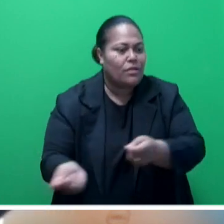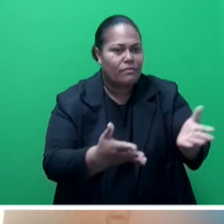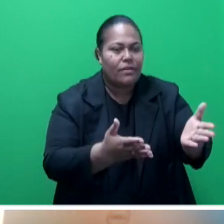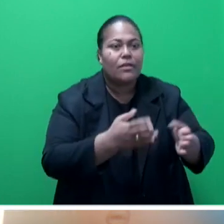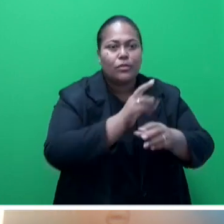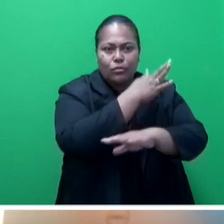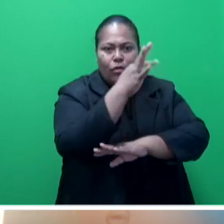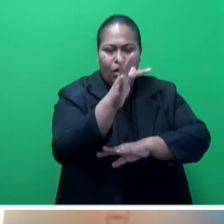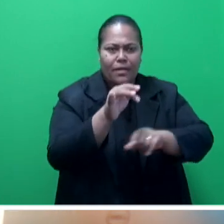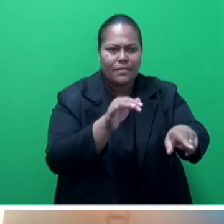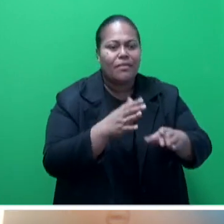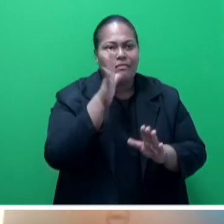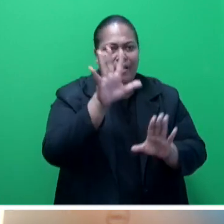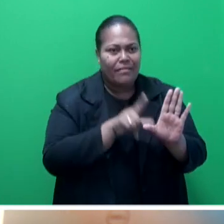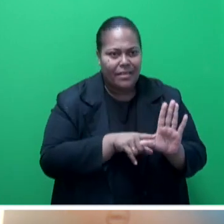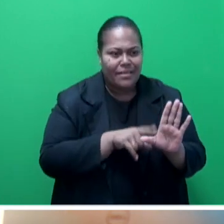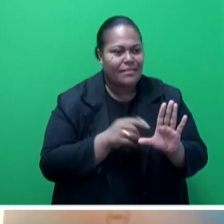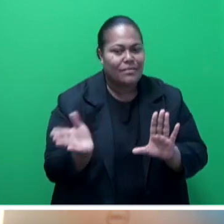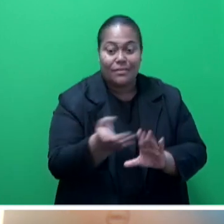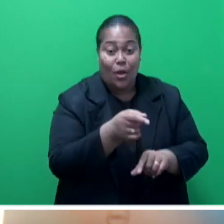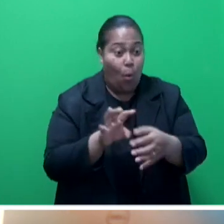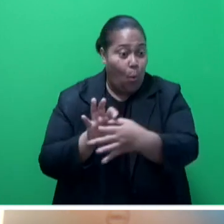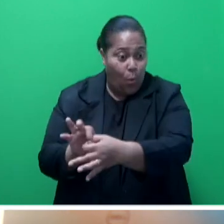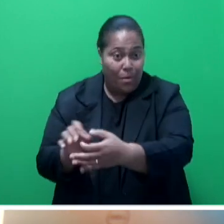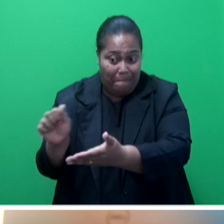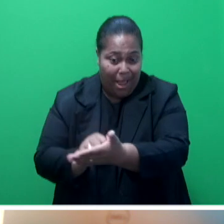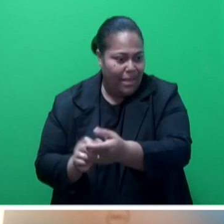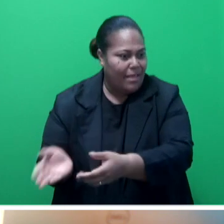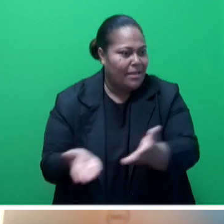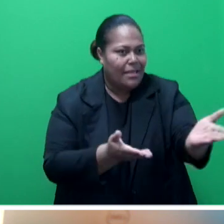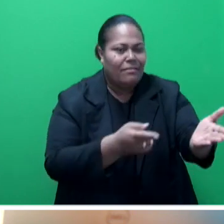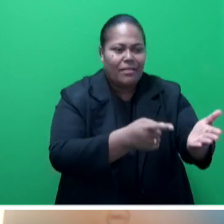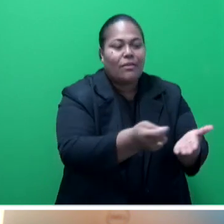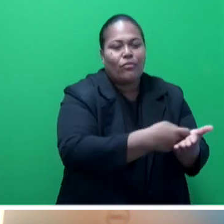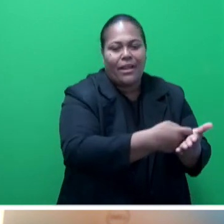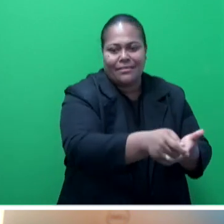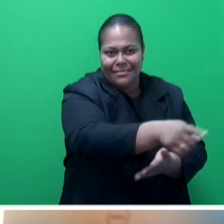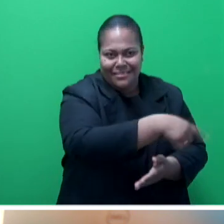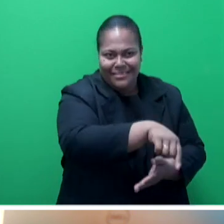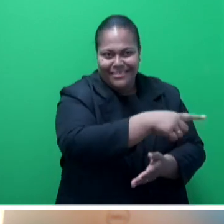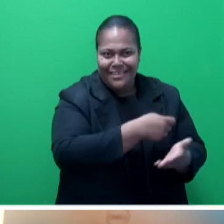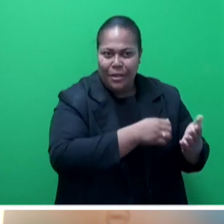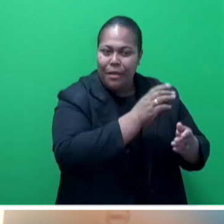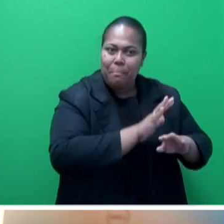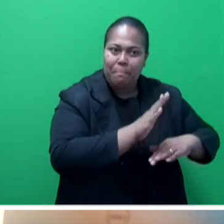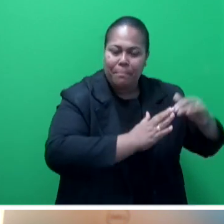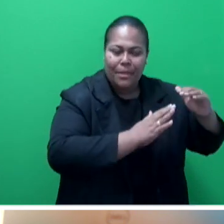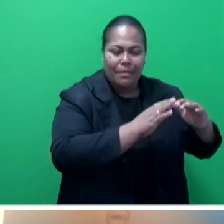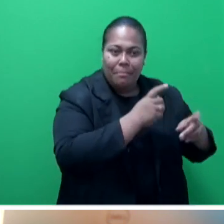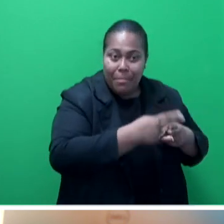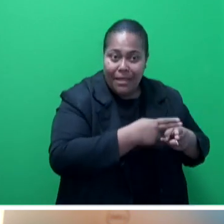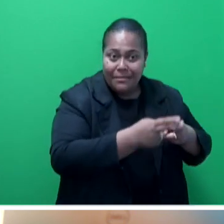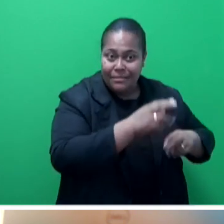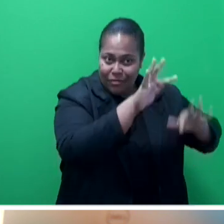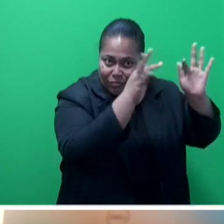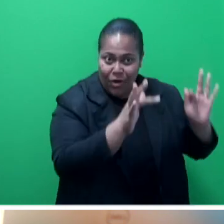Facility for a period of 5 years in exchange for emission reduction results-based payments. The Forest Bill 2020, which